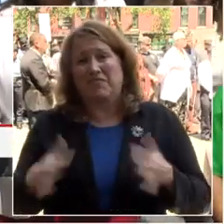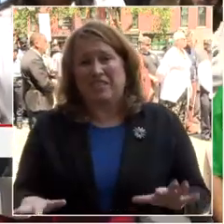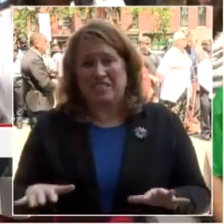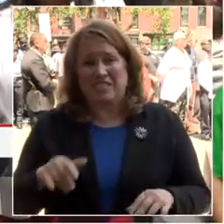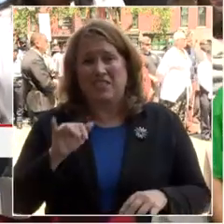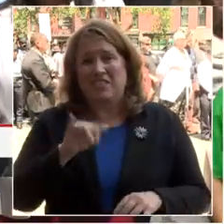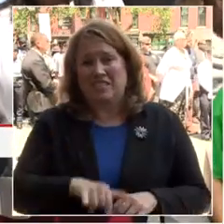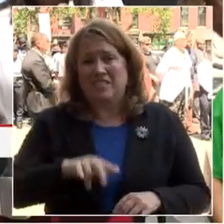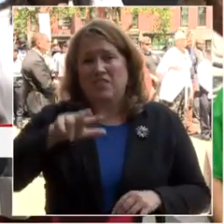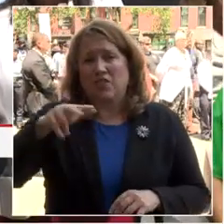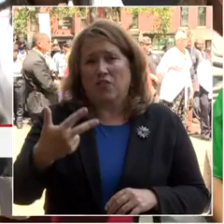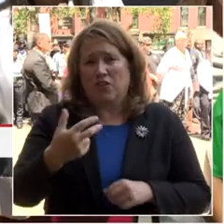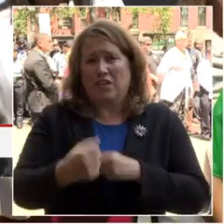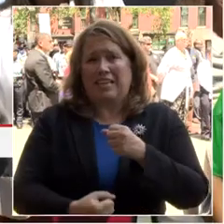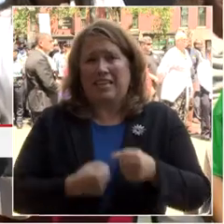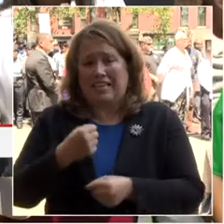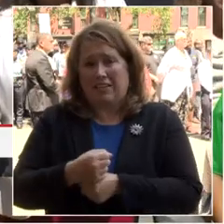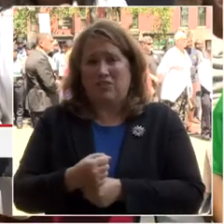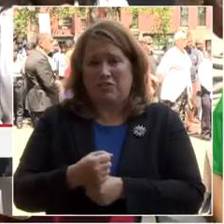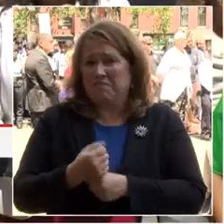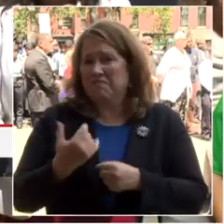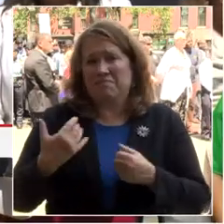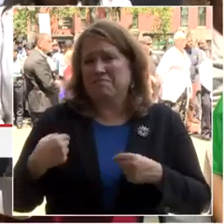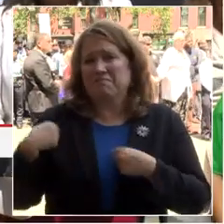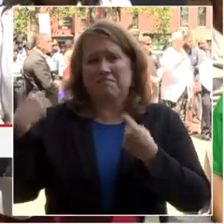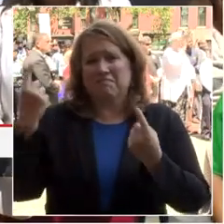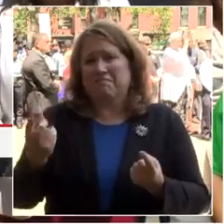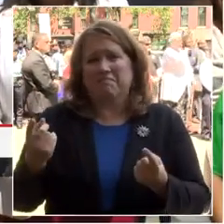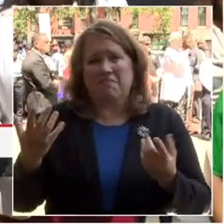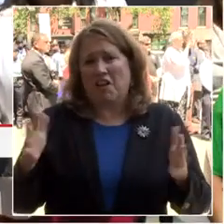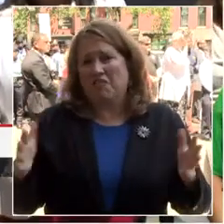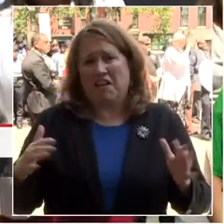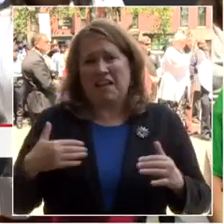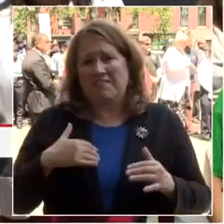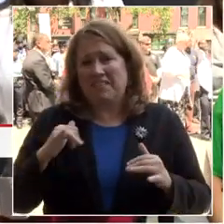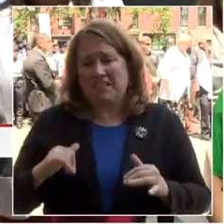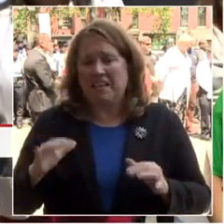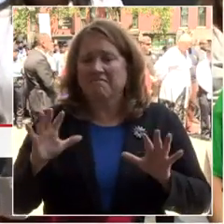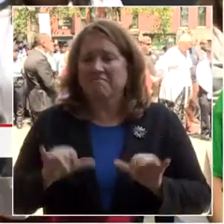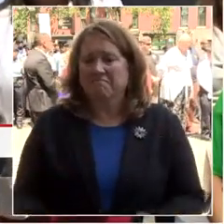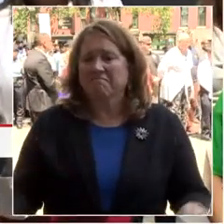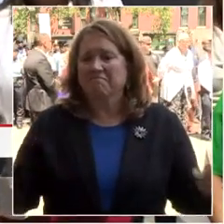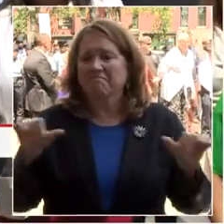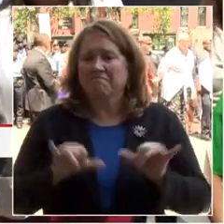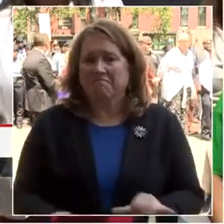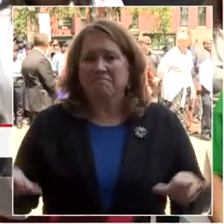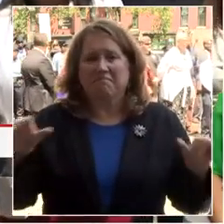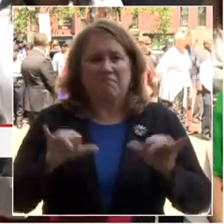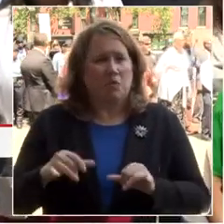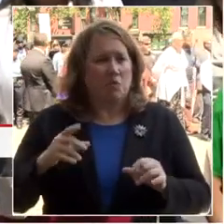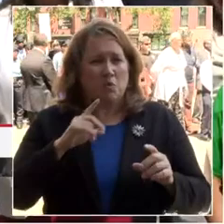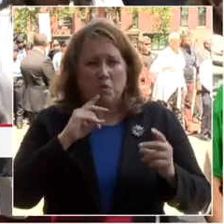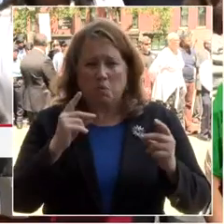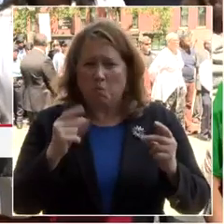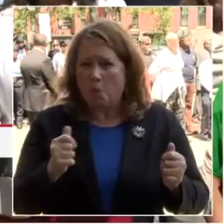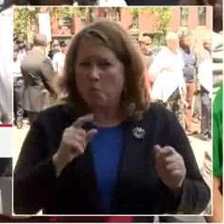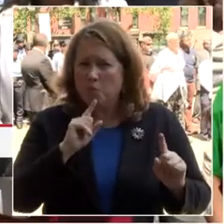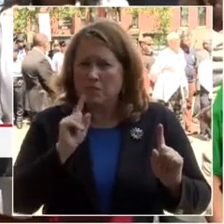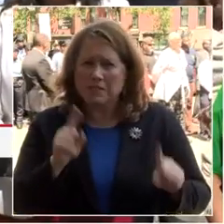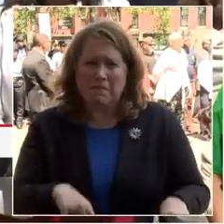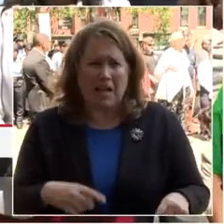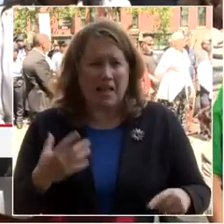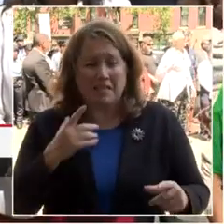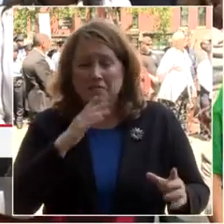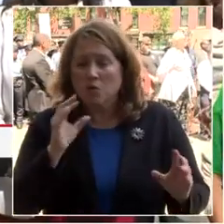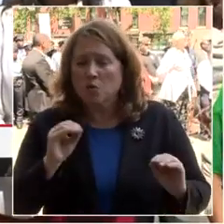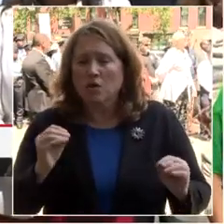third year that we have had teams of people that are quick response, that are before the 4th, looking at